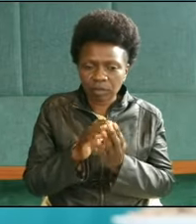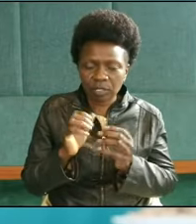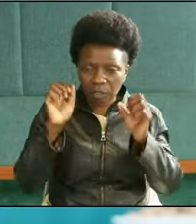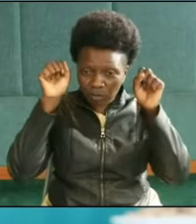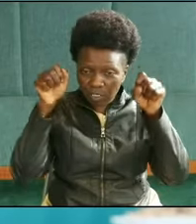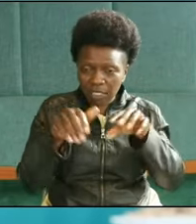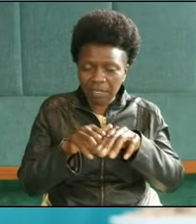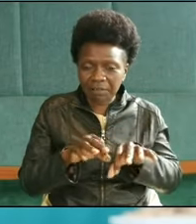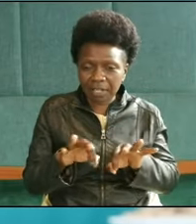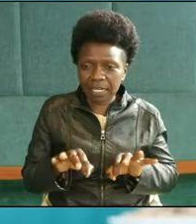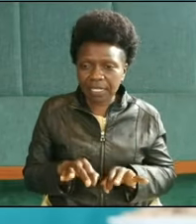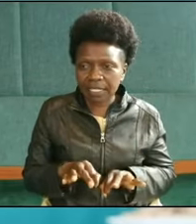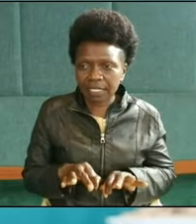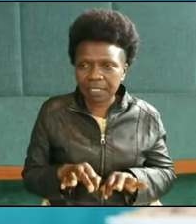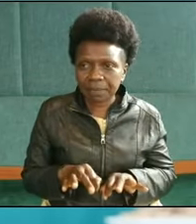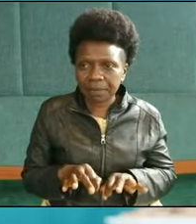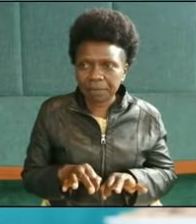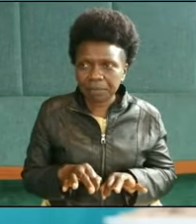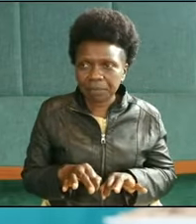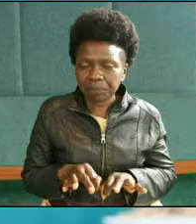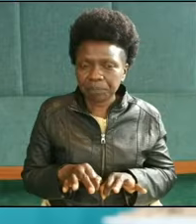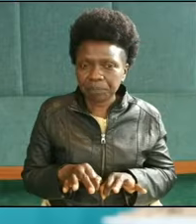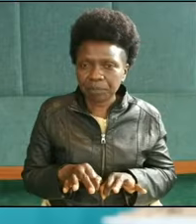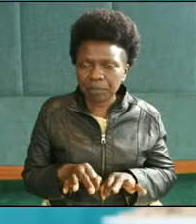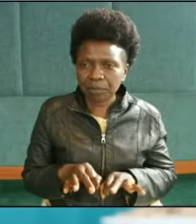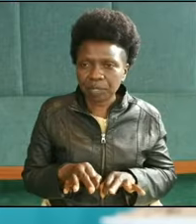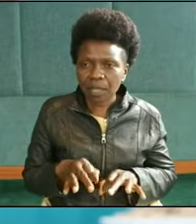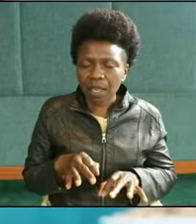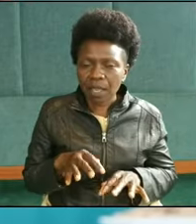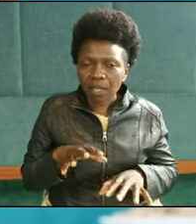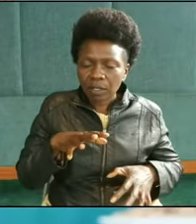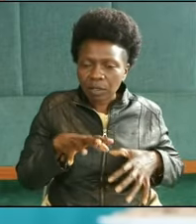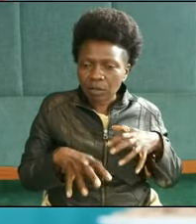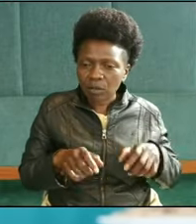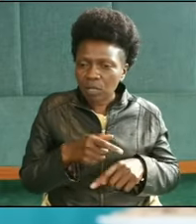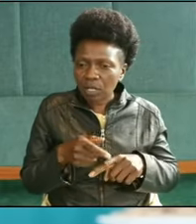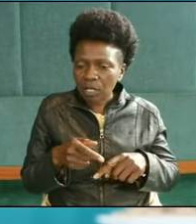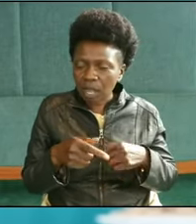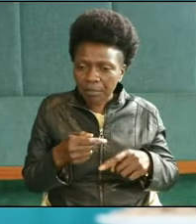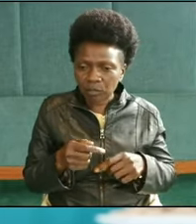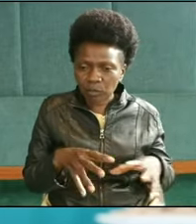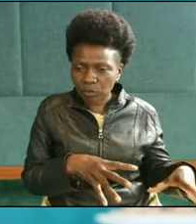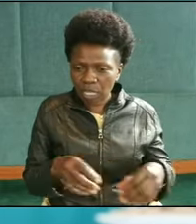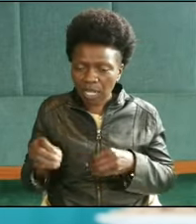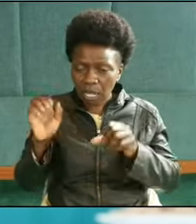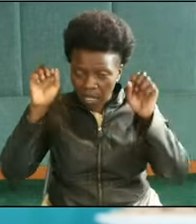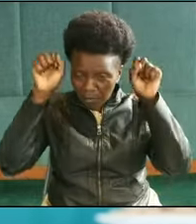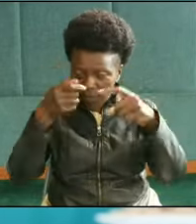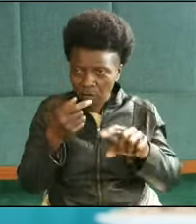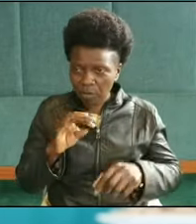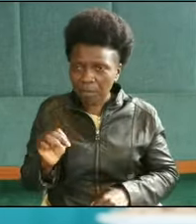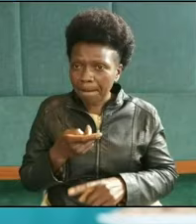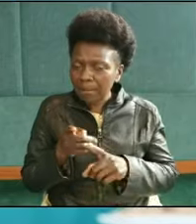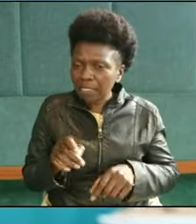And in the field, a bear would come to take a lion from me, to take a lamb from me.